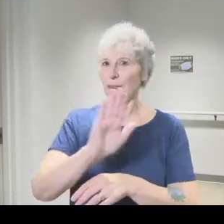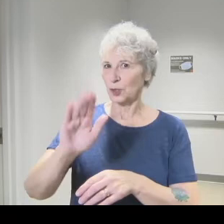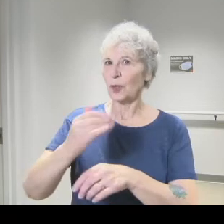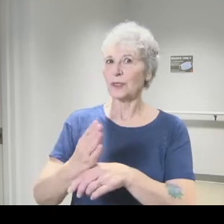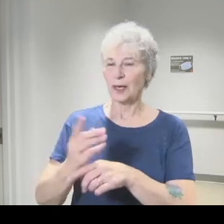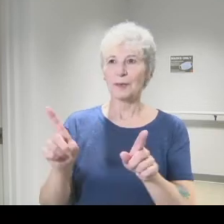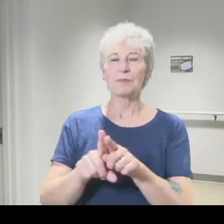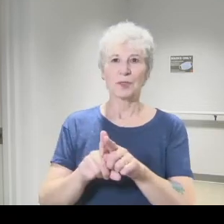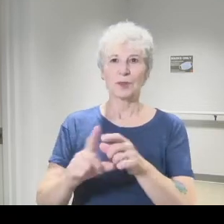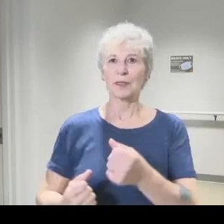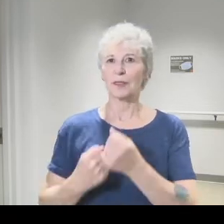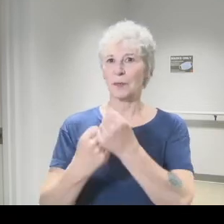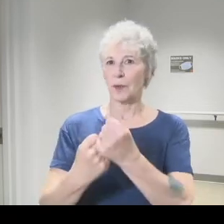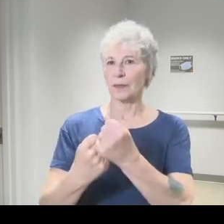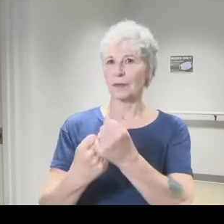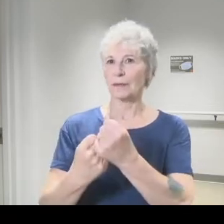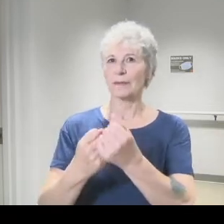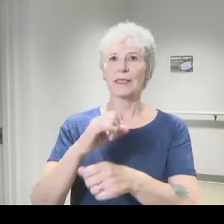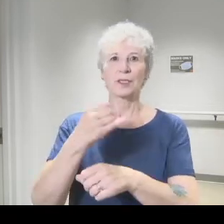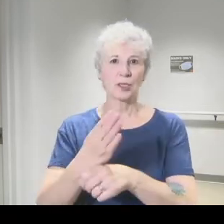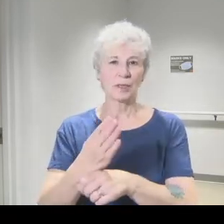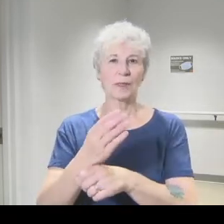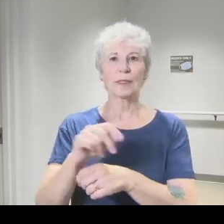be supporting Jeremy and Kayla.